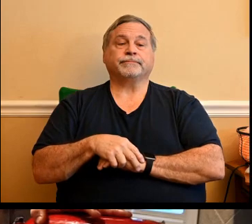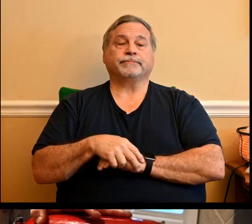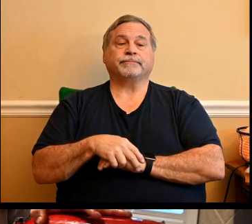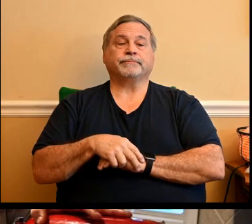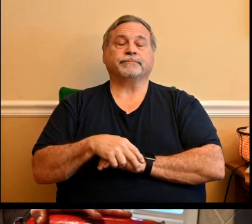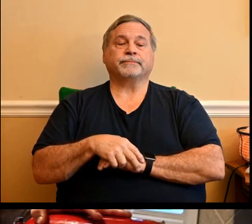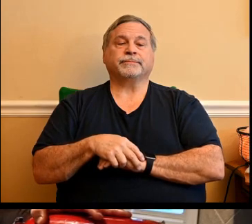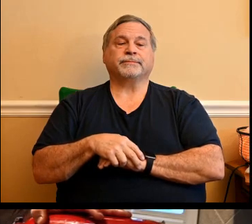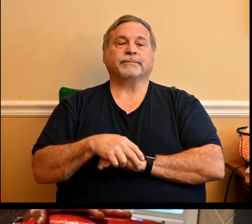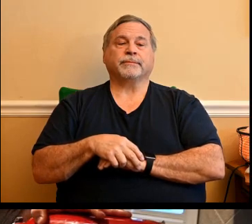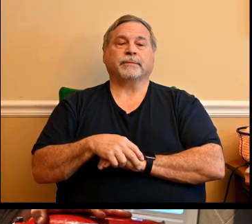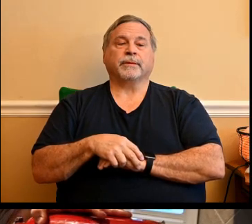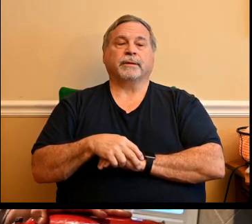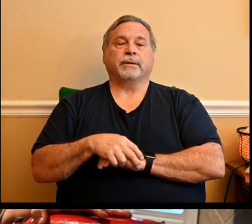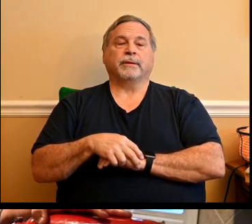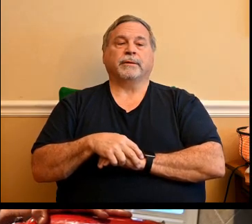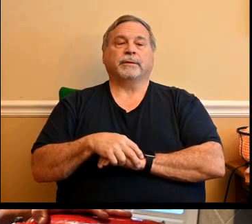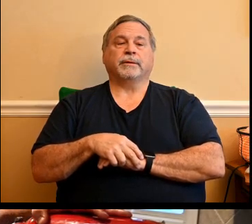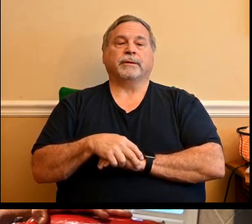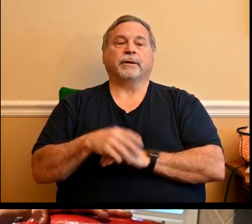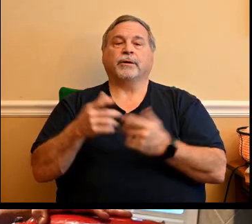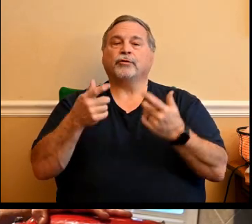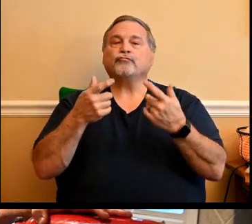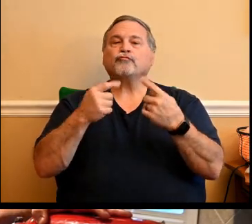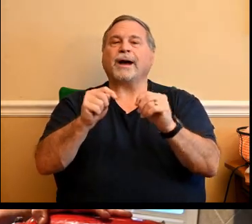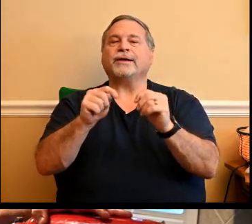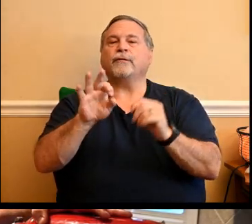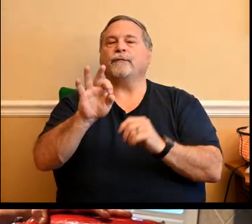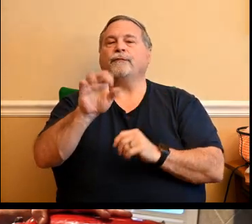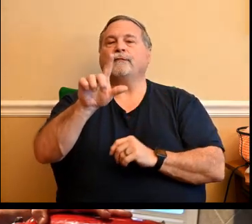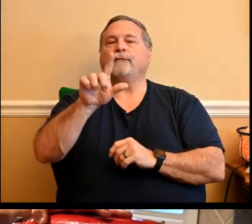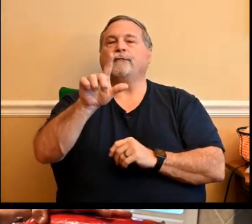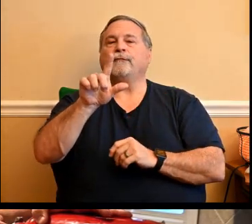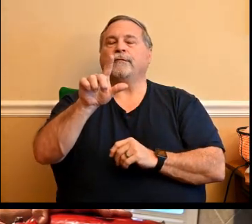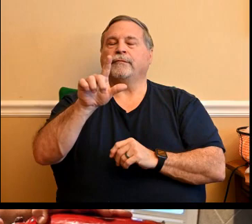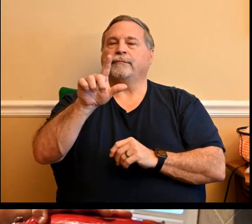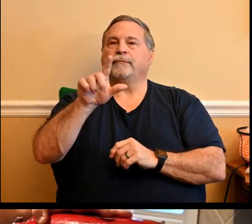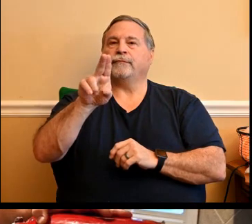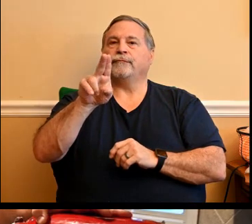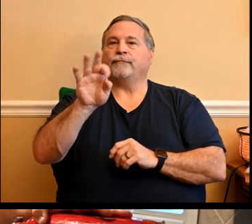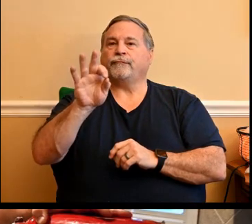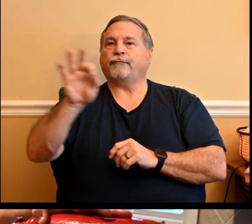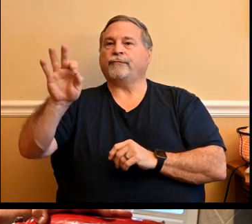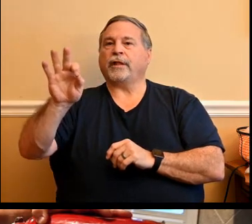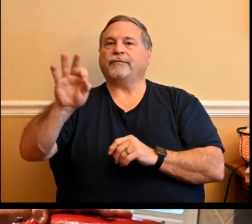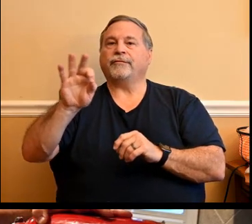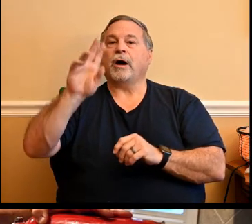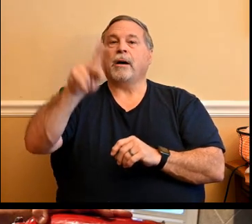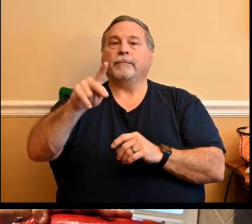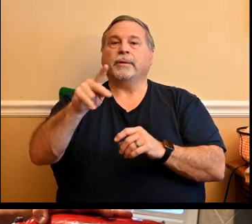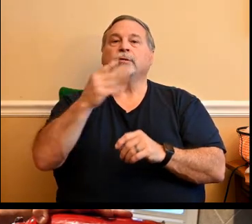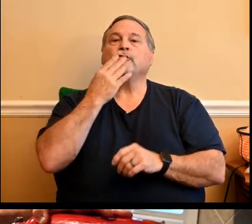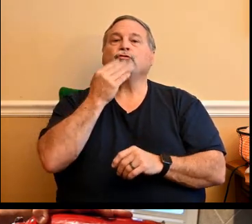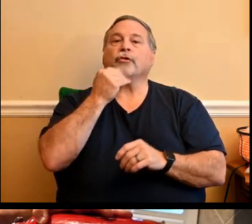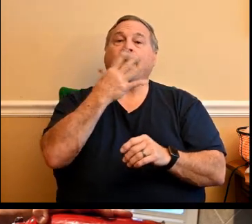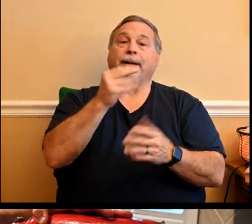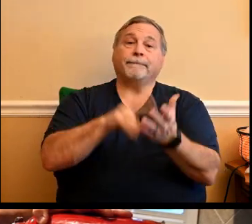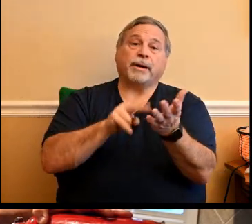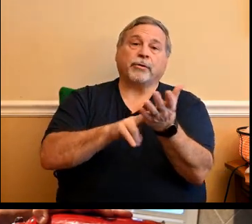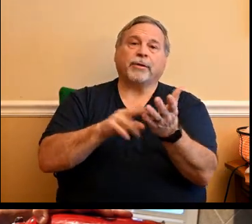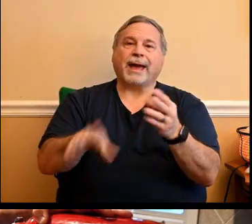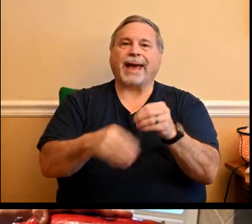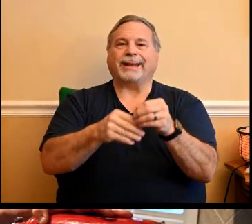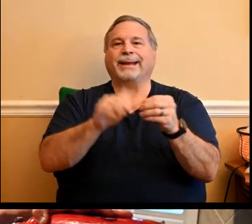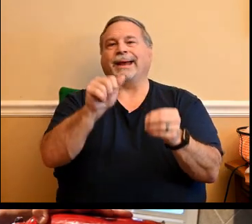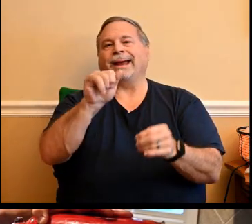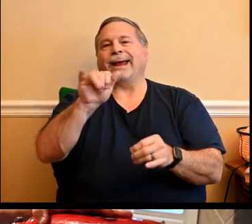And again, you're just trying to fluff up that sugar a little bit with the butter. It adds some